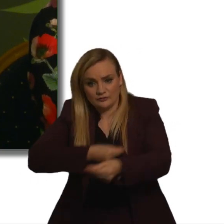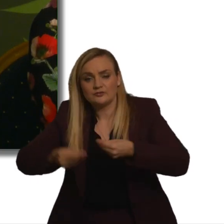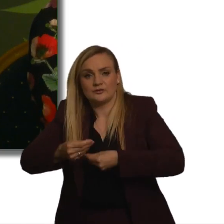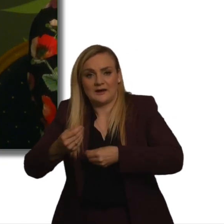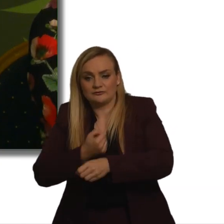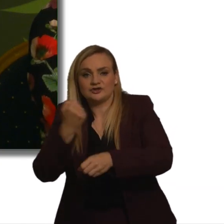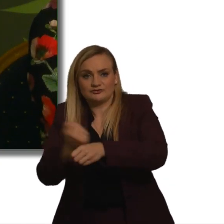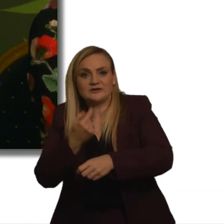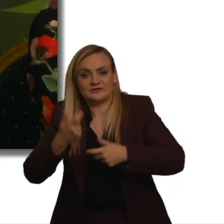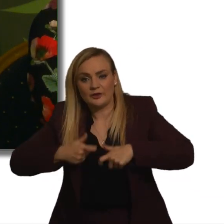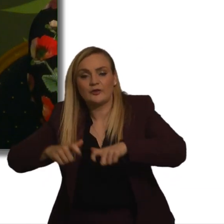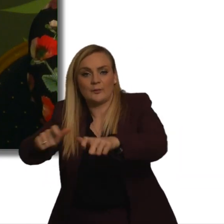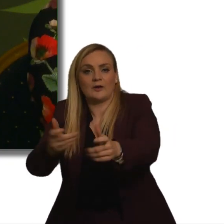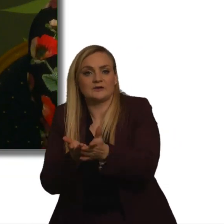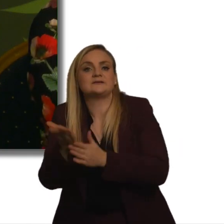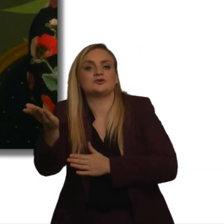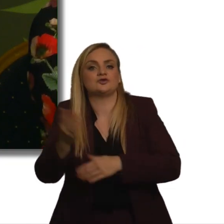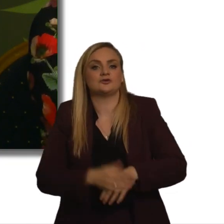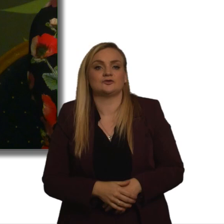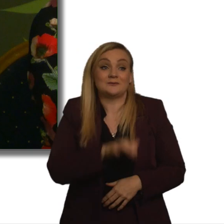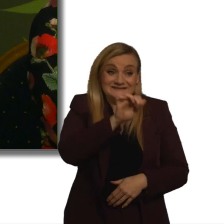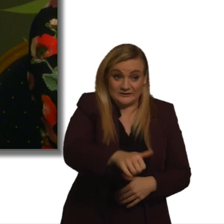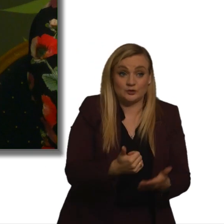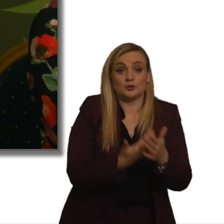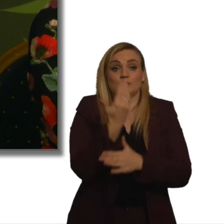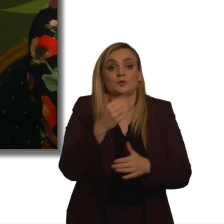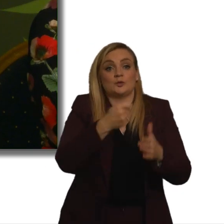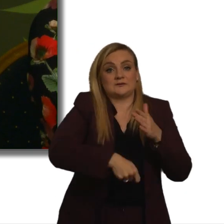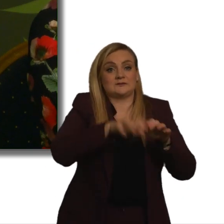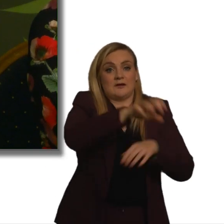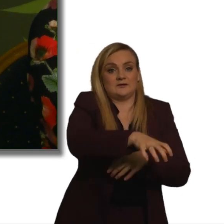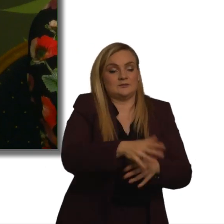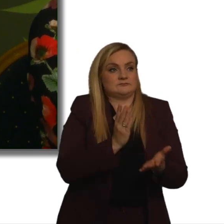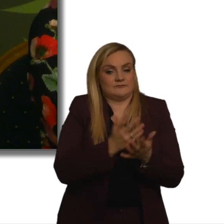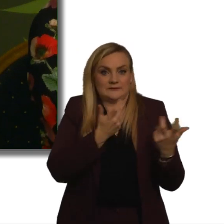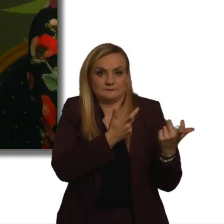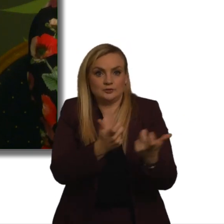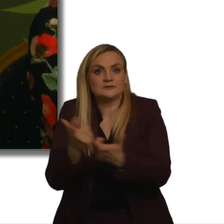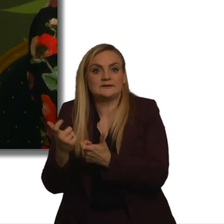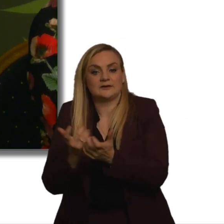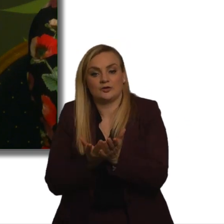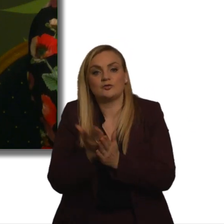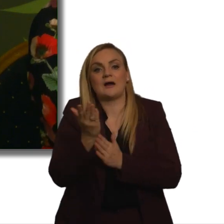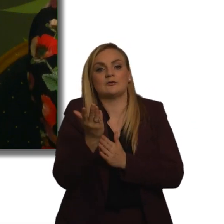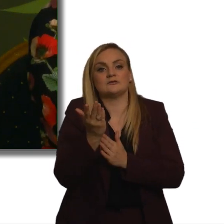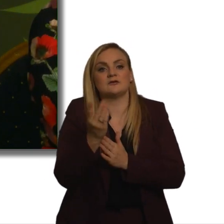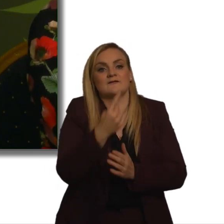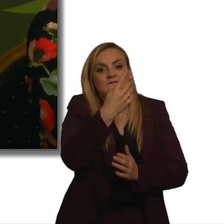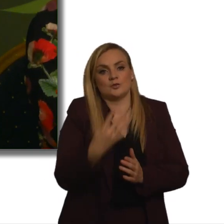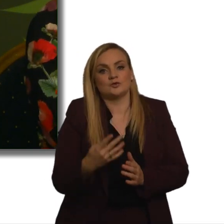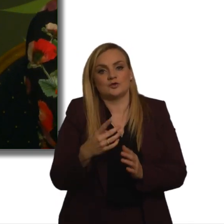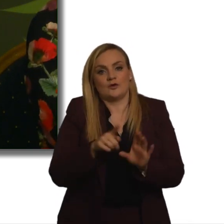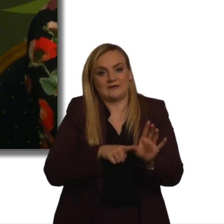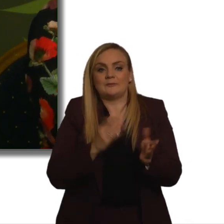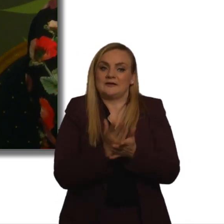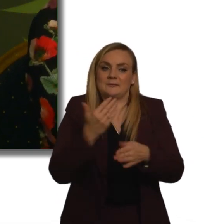over time. So definitely yes to the new sites. We will net open sites over the course of the year, but we need to make sure the performance of